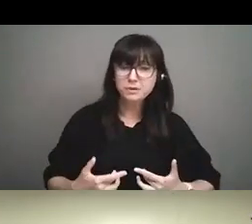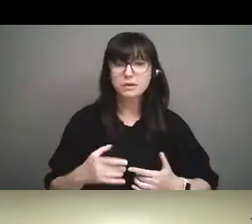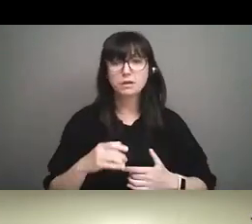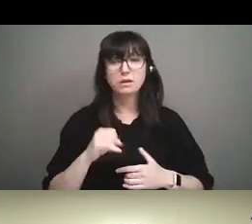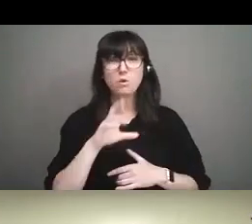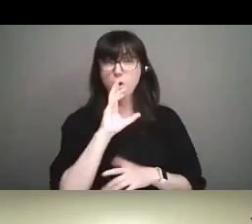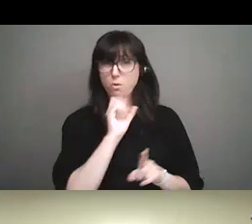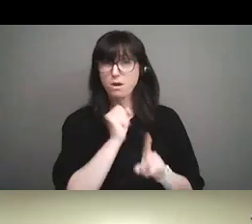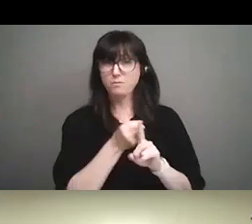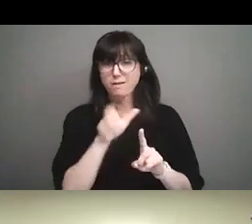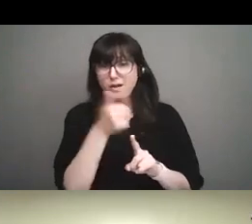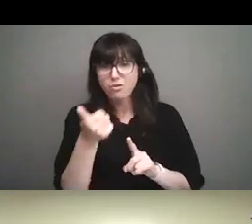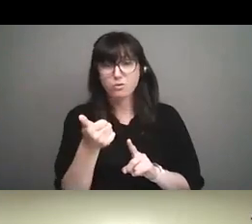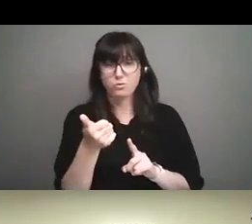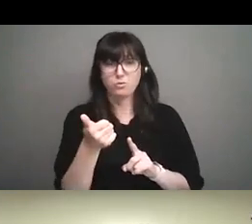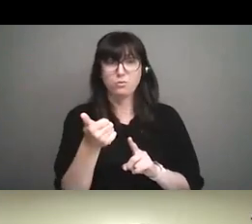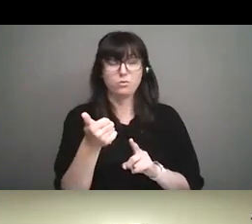pre-existing cognitive problems.